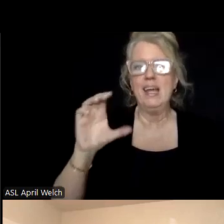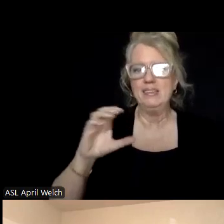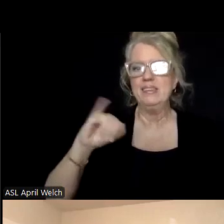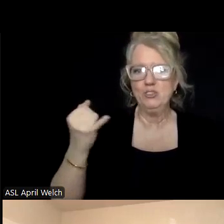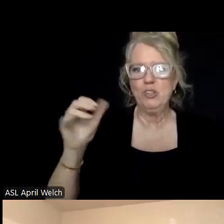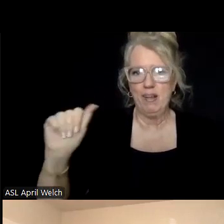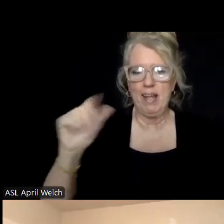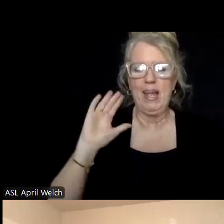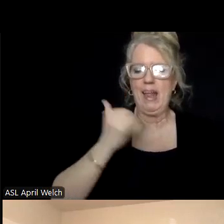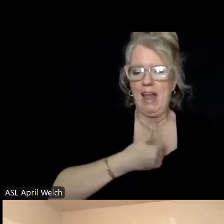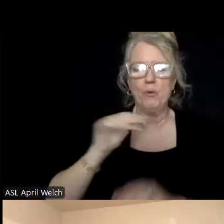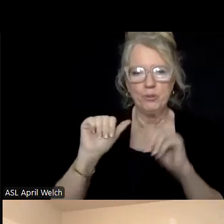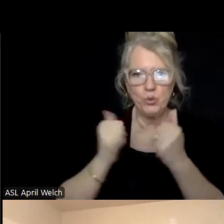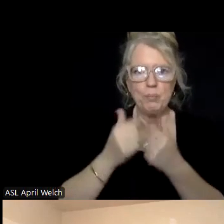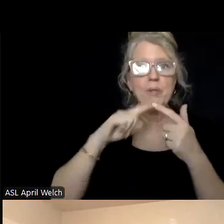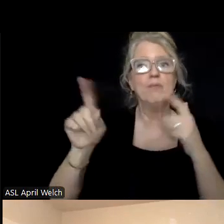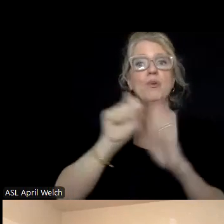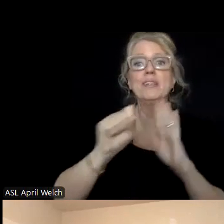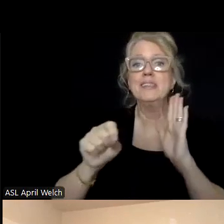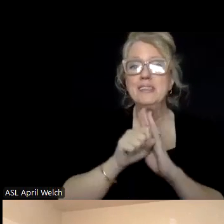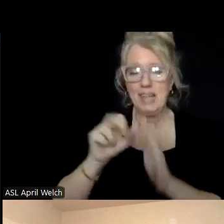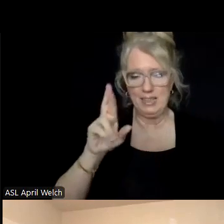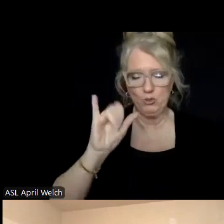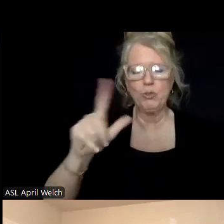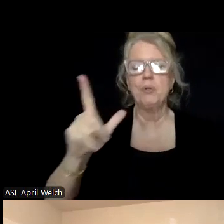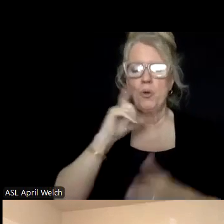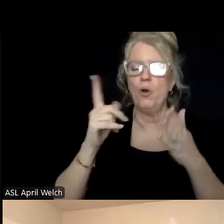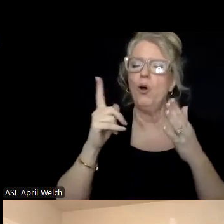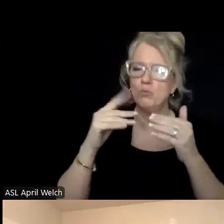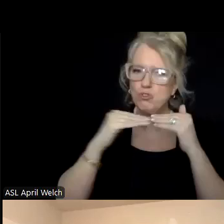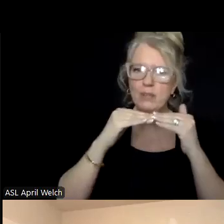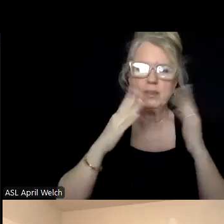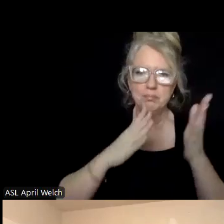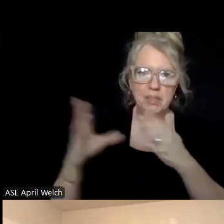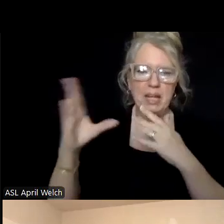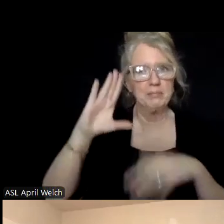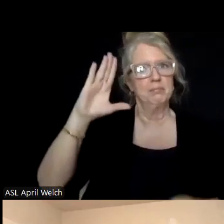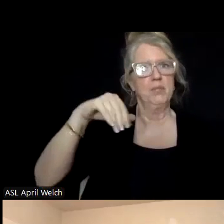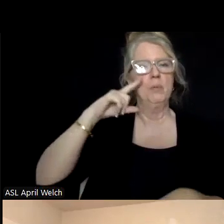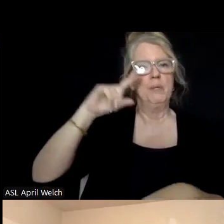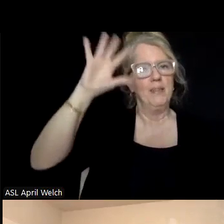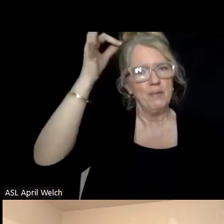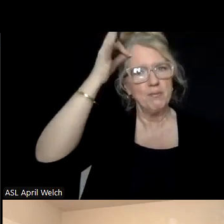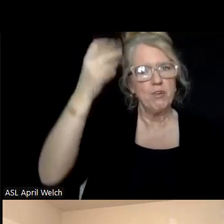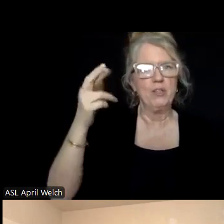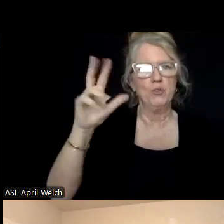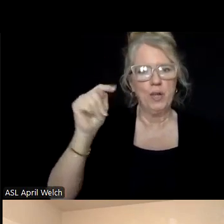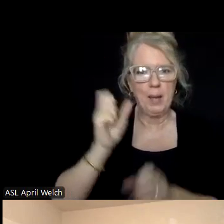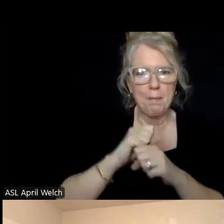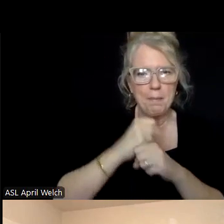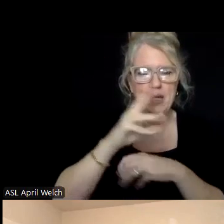membership association of the state criminal justice planning agencies that are known in the federal grant making world as